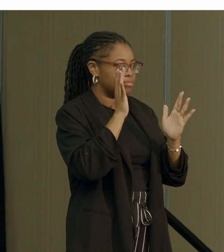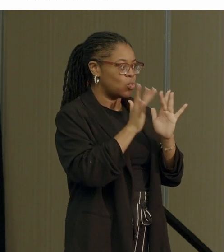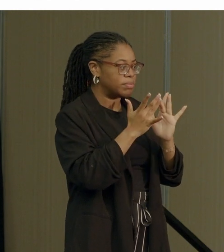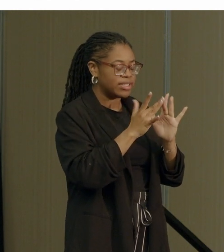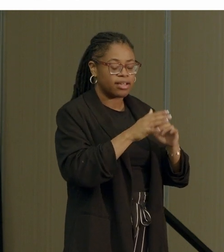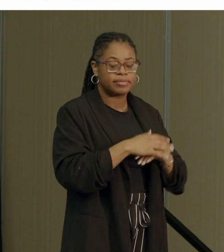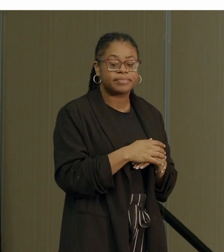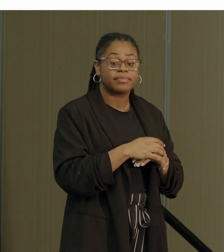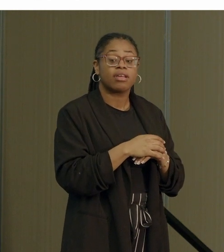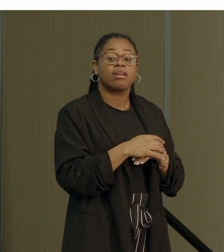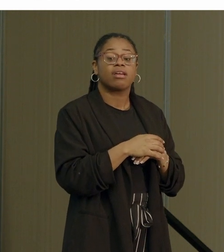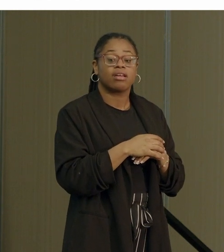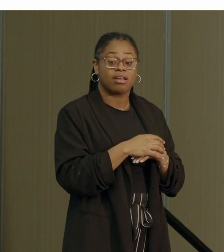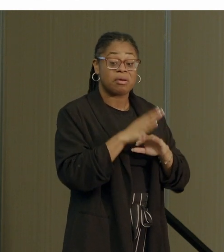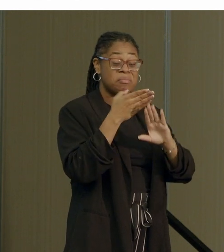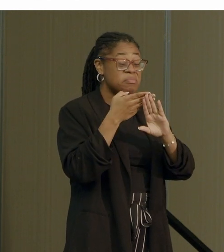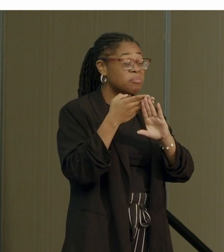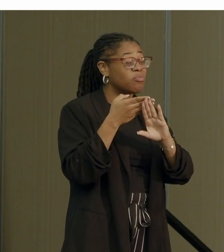The previous